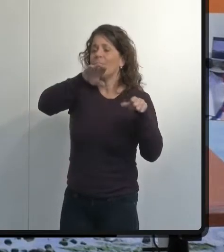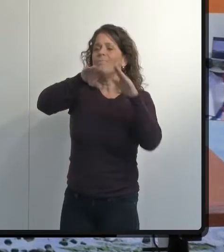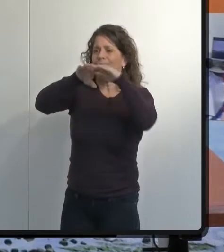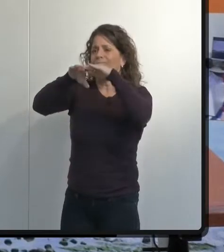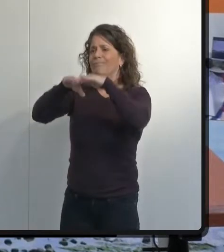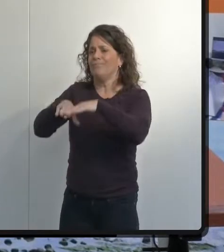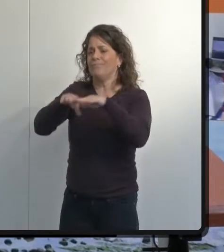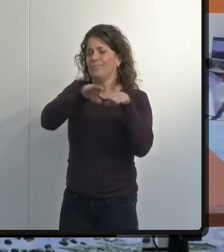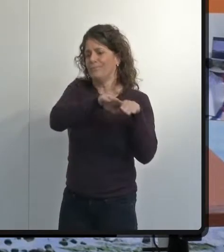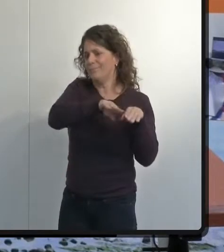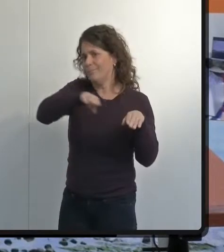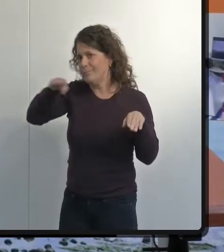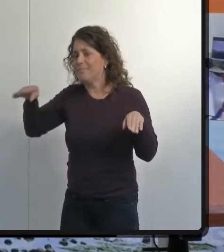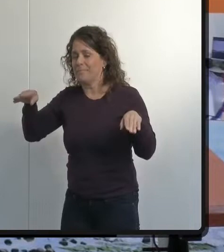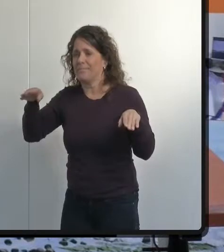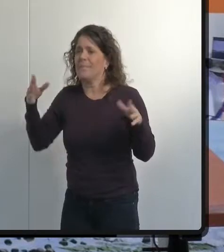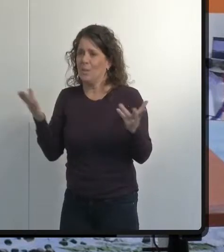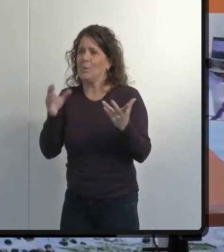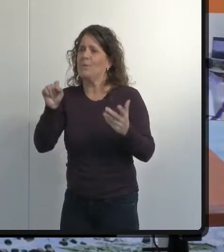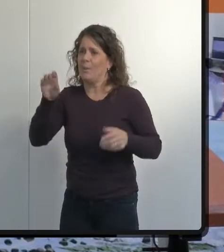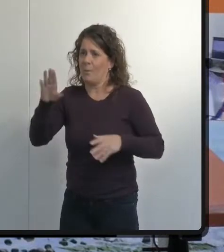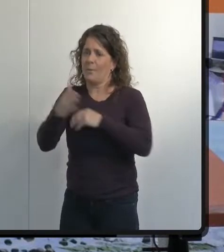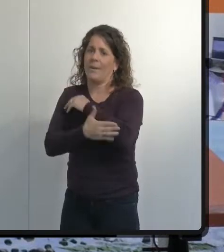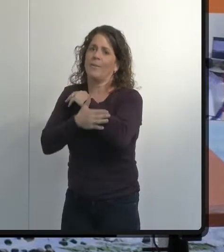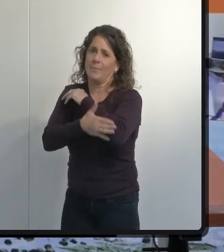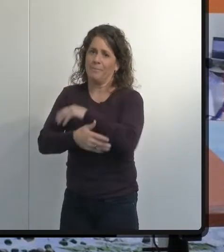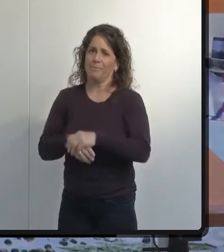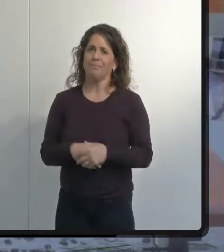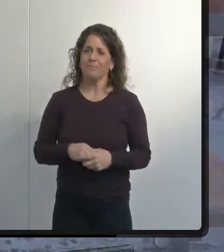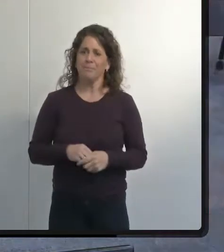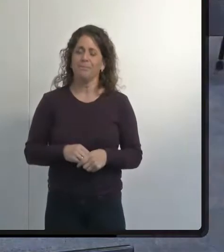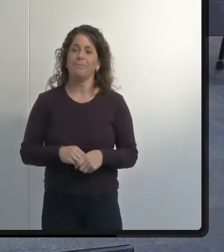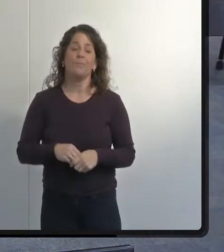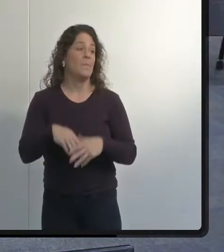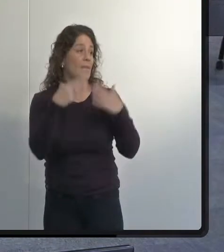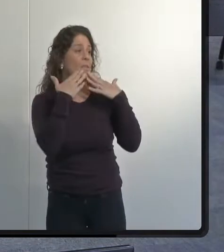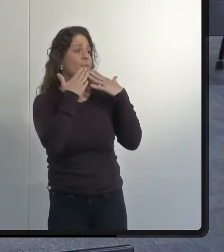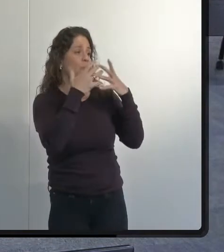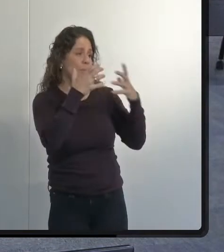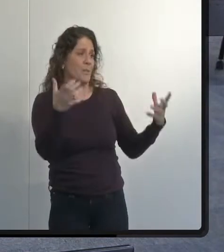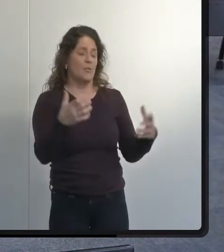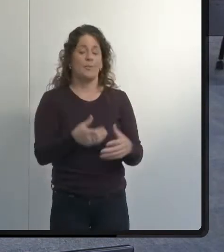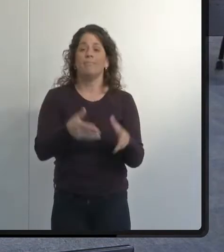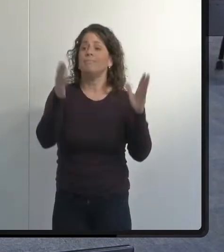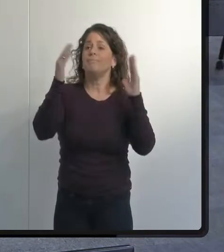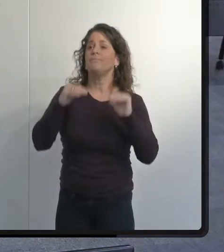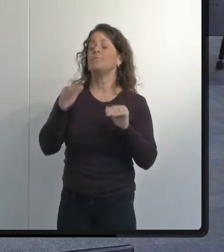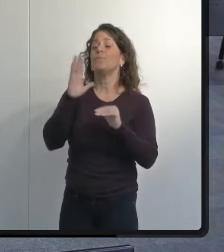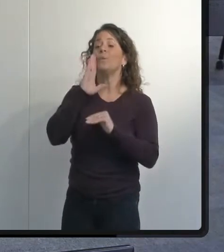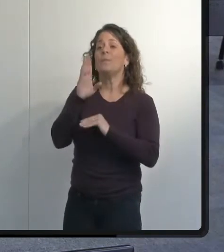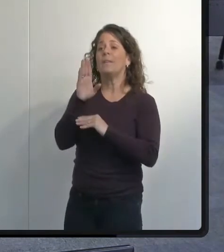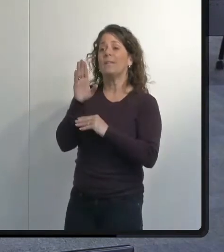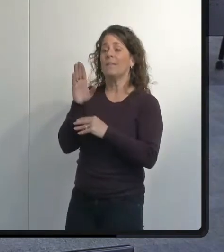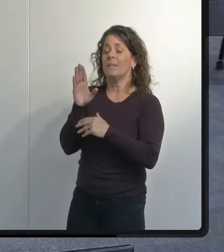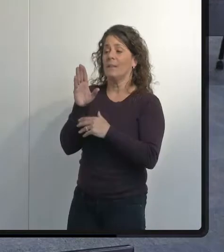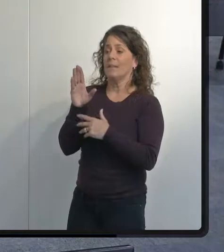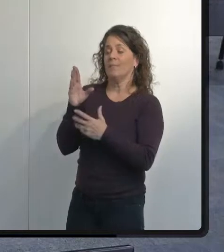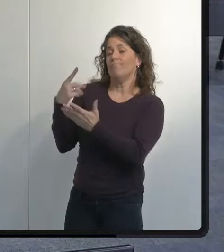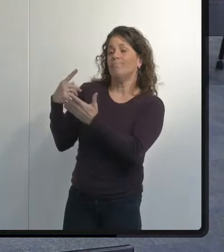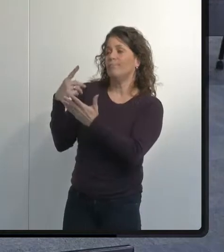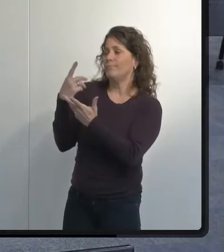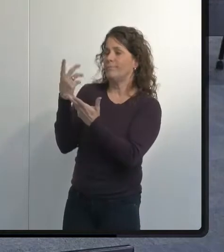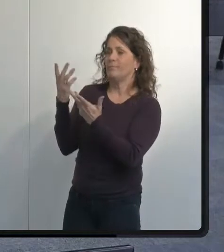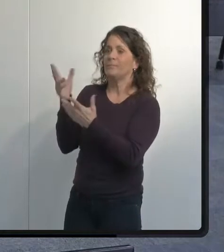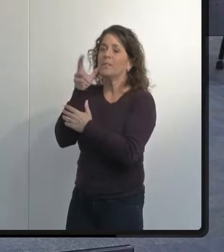curve in Santa Barbara County. Thank you. Thank you very much, Dr. DeRenoso. Next, we'll hear from Nick Clay, the Emergency